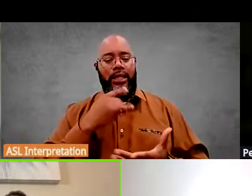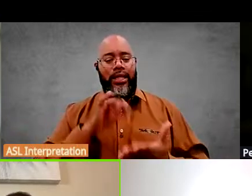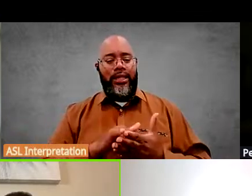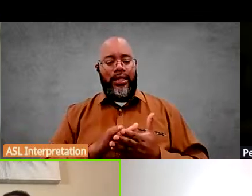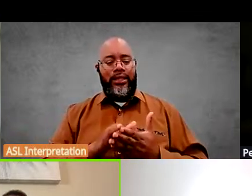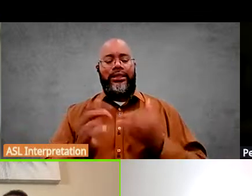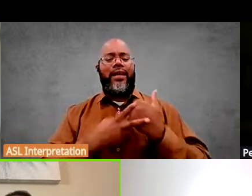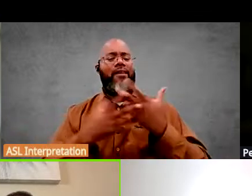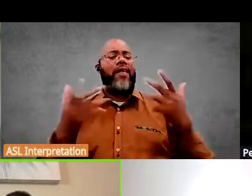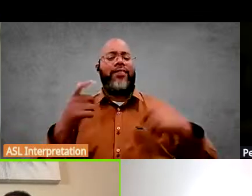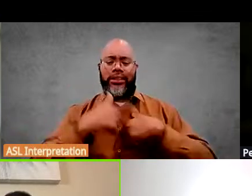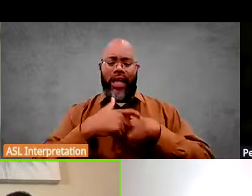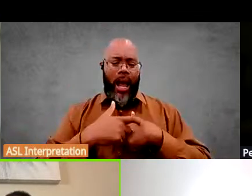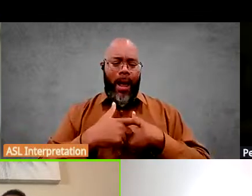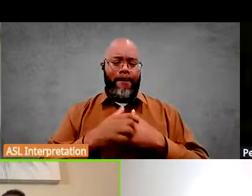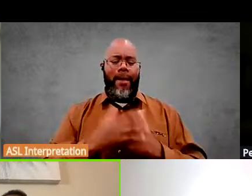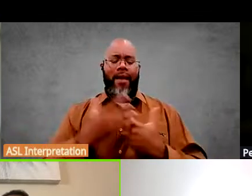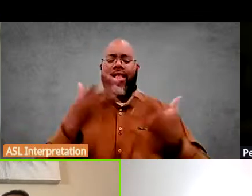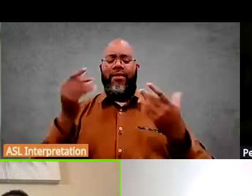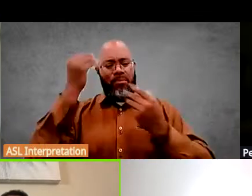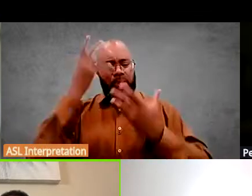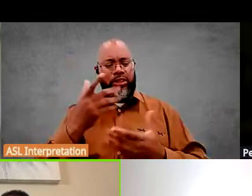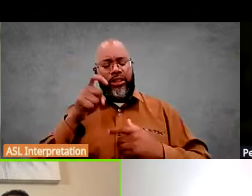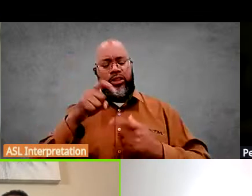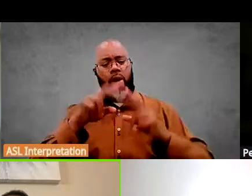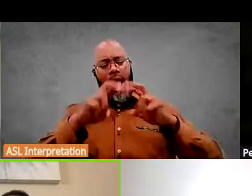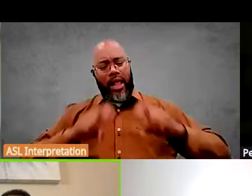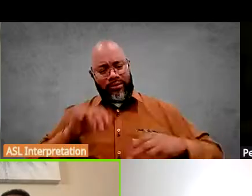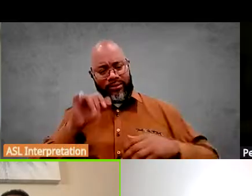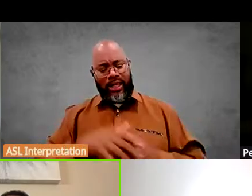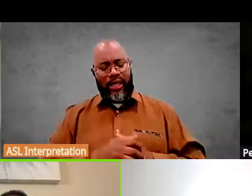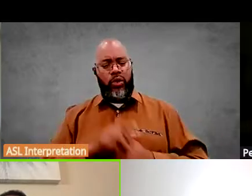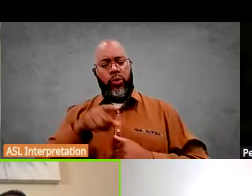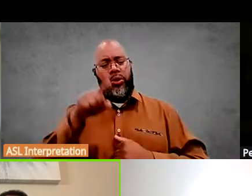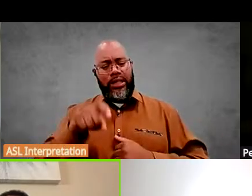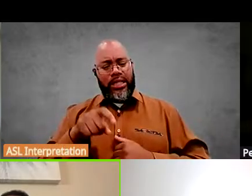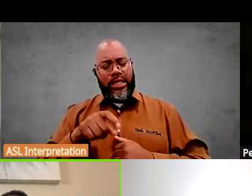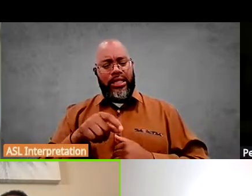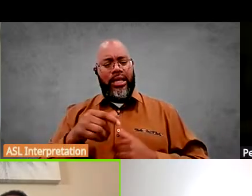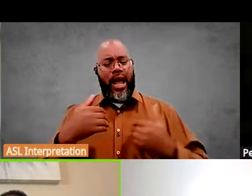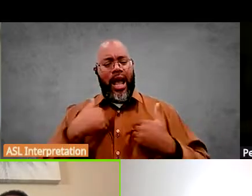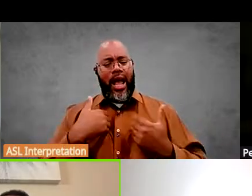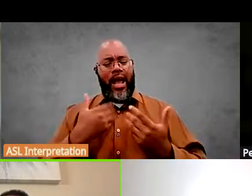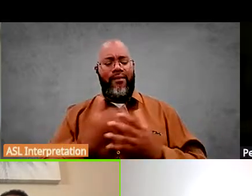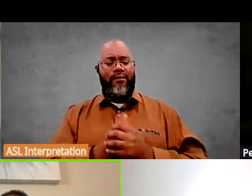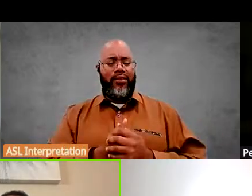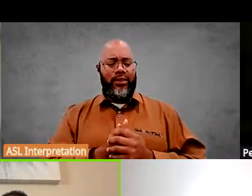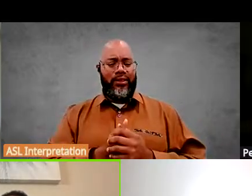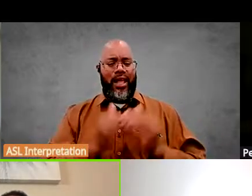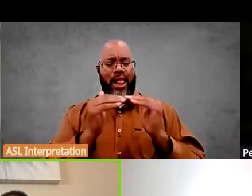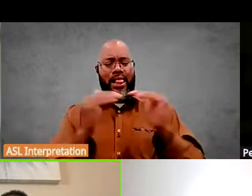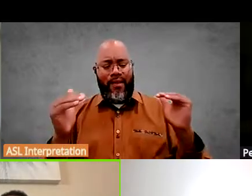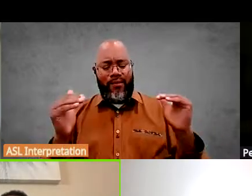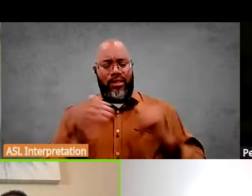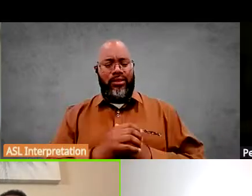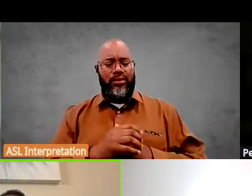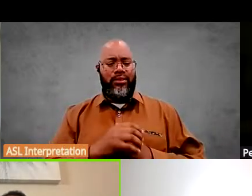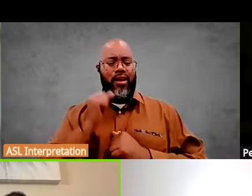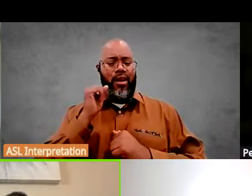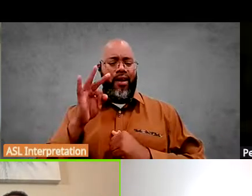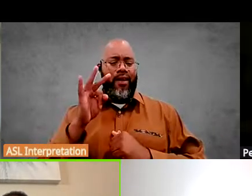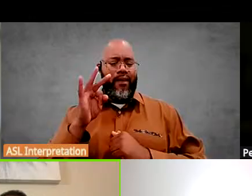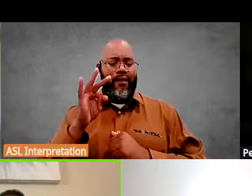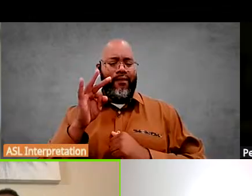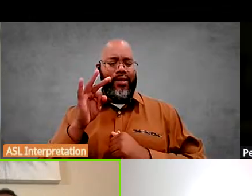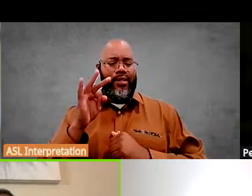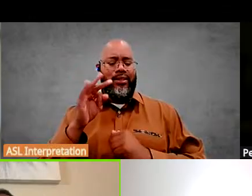of time. If you get big data and you need to analyze that, you need to have a certain level of